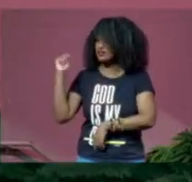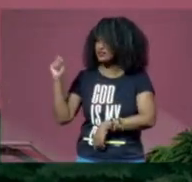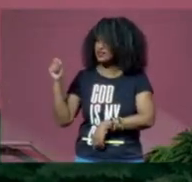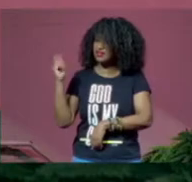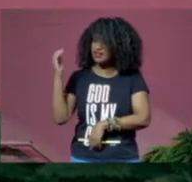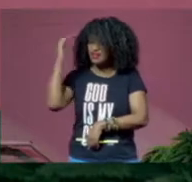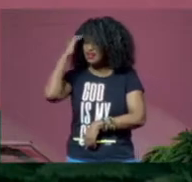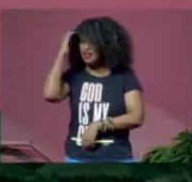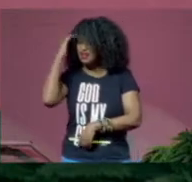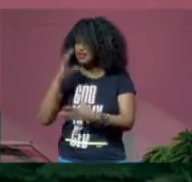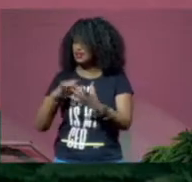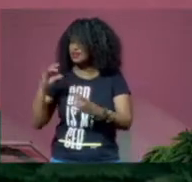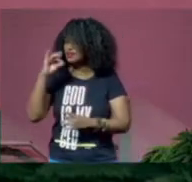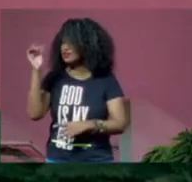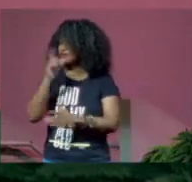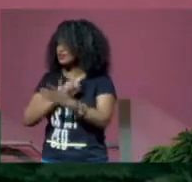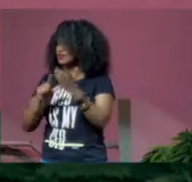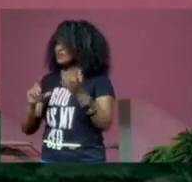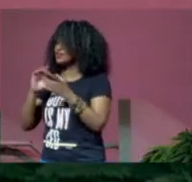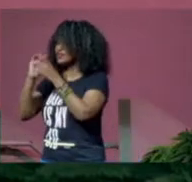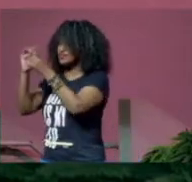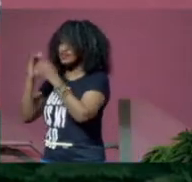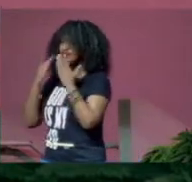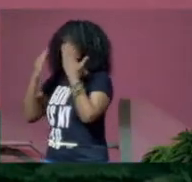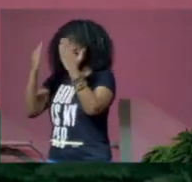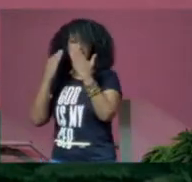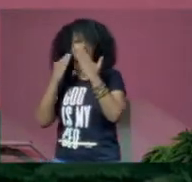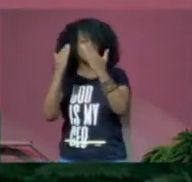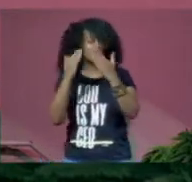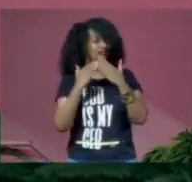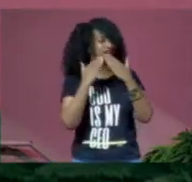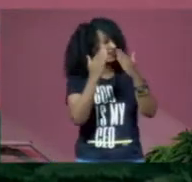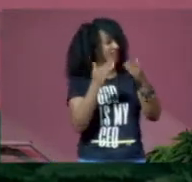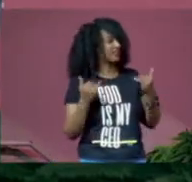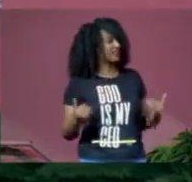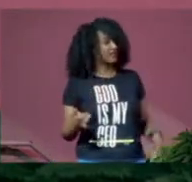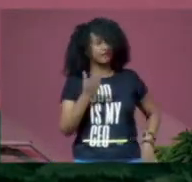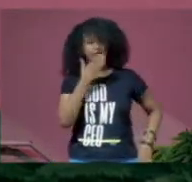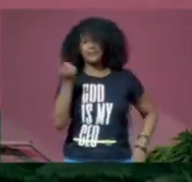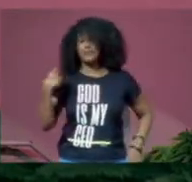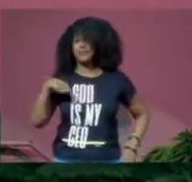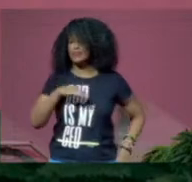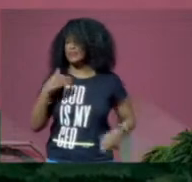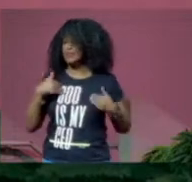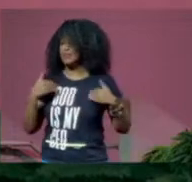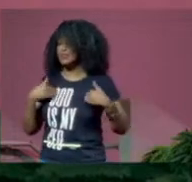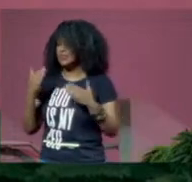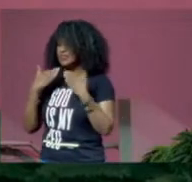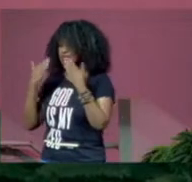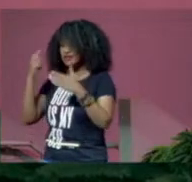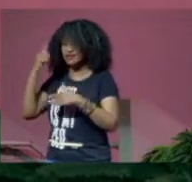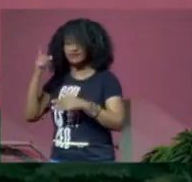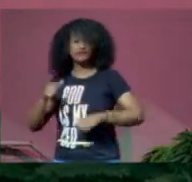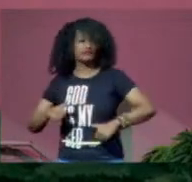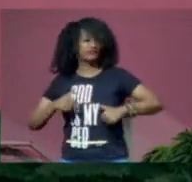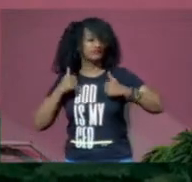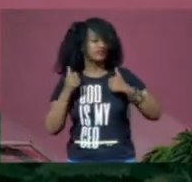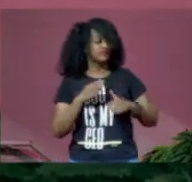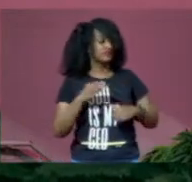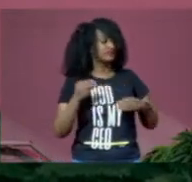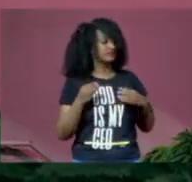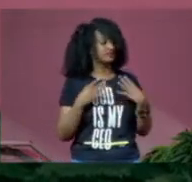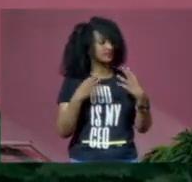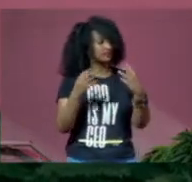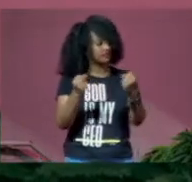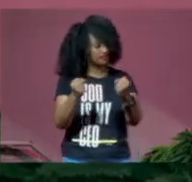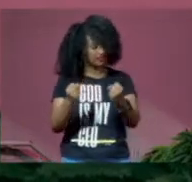say thank you. We say thank you today. That's the best that we have, is thank you for life and for health and for strength